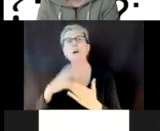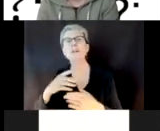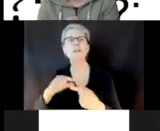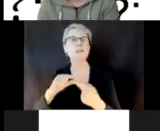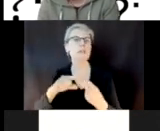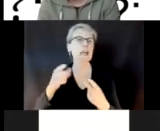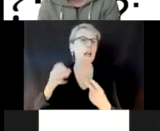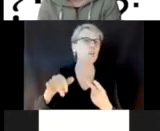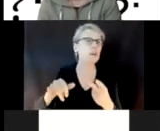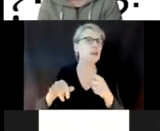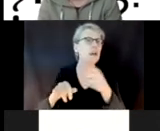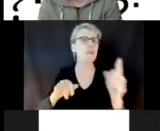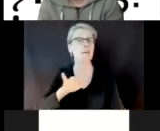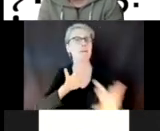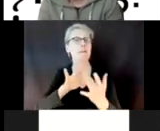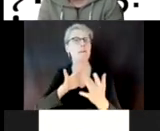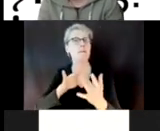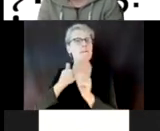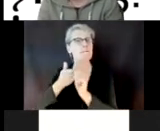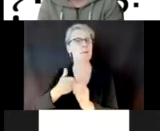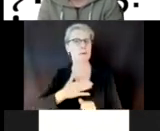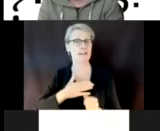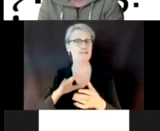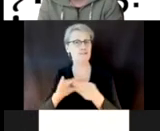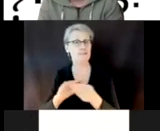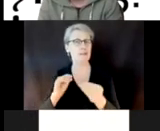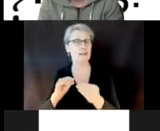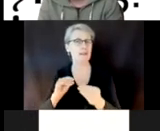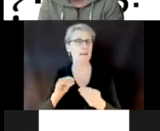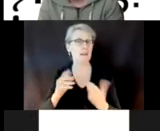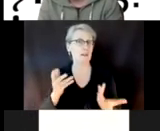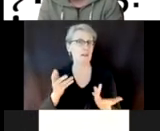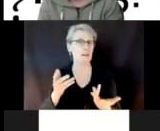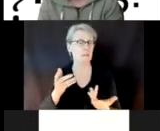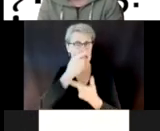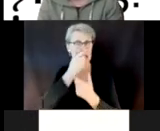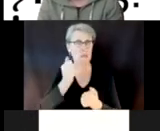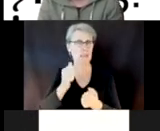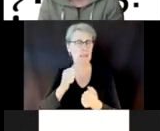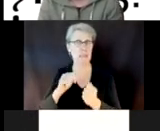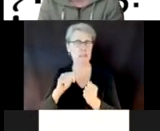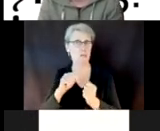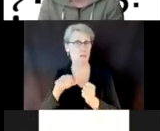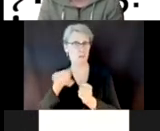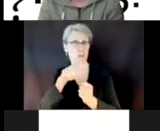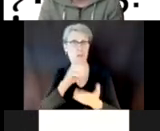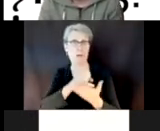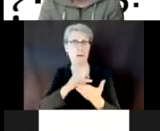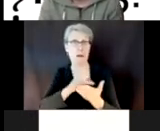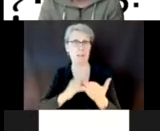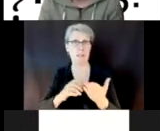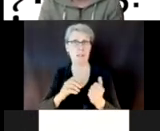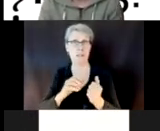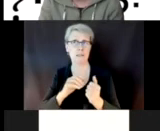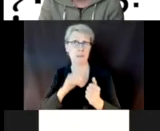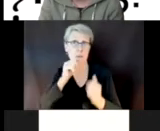by artists I know. I'm inspired by these artists, but don't expect them to buy my work. What's the best way to find a way to sell my